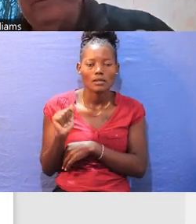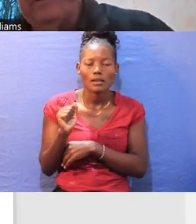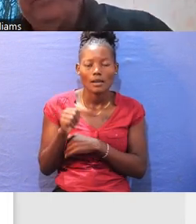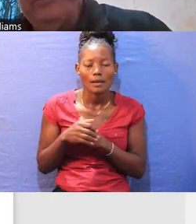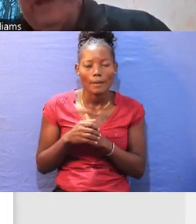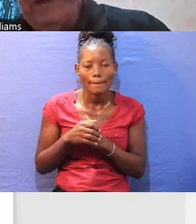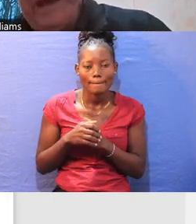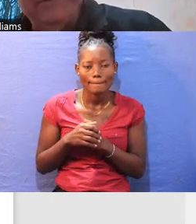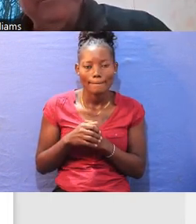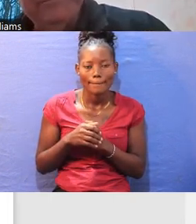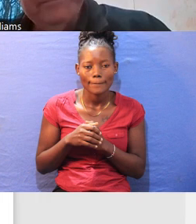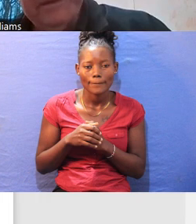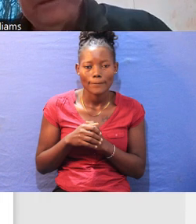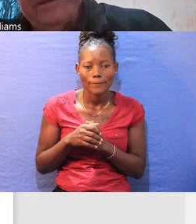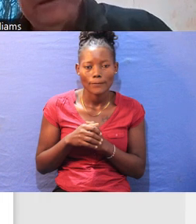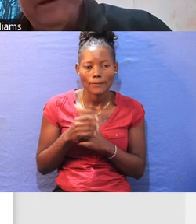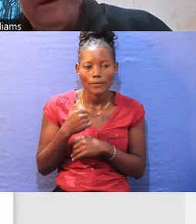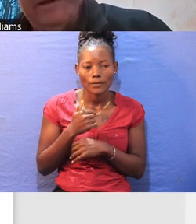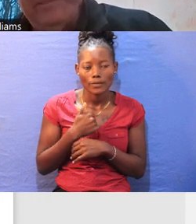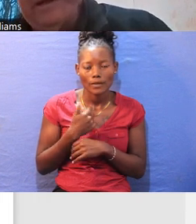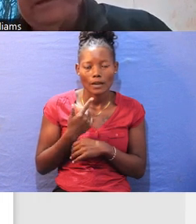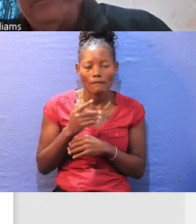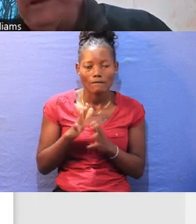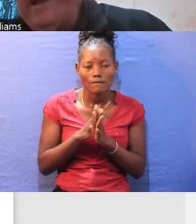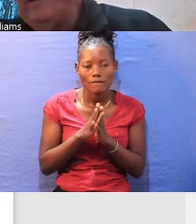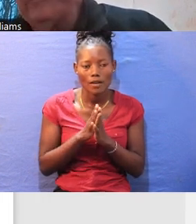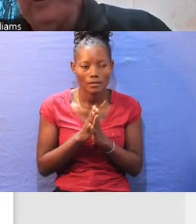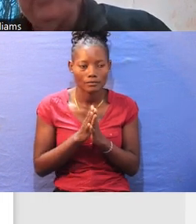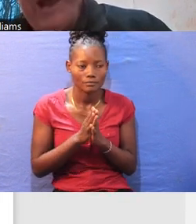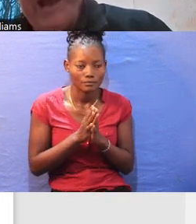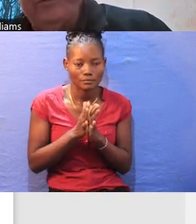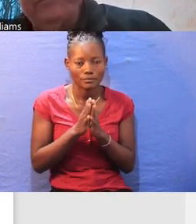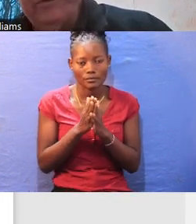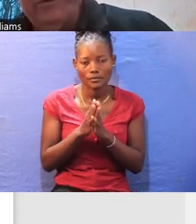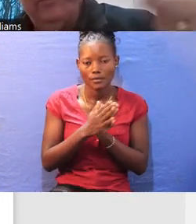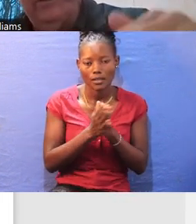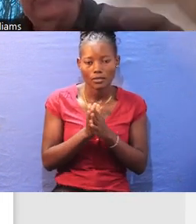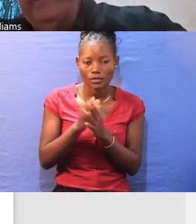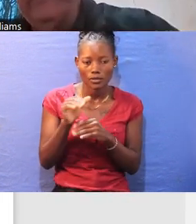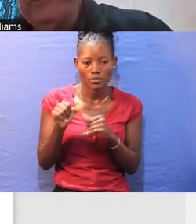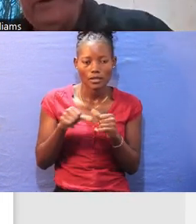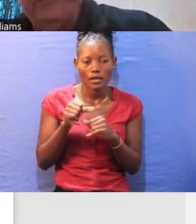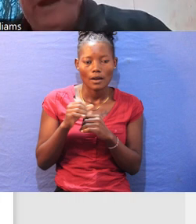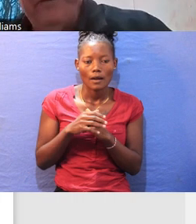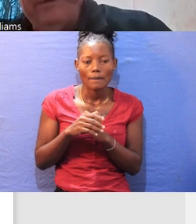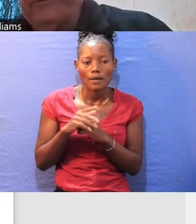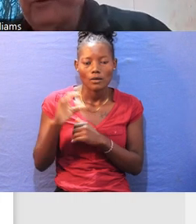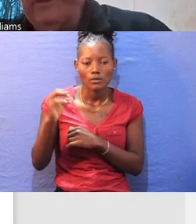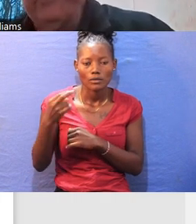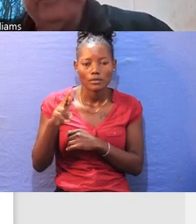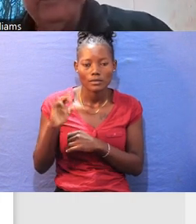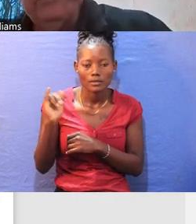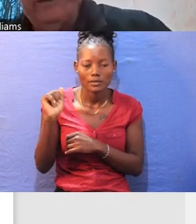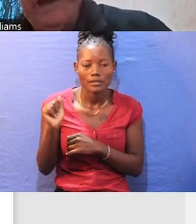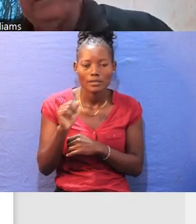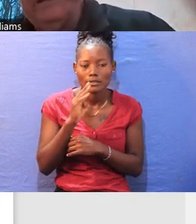A documentary just came out about a kid we had named Chris Jackson, who went on to be a first-round draft pick, a